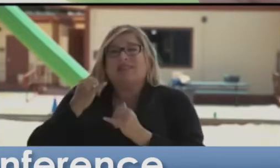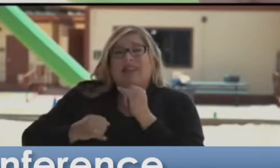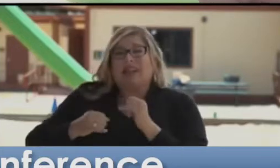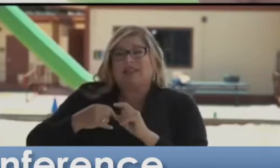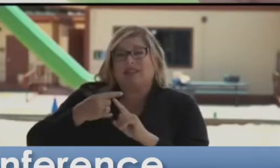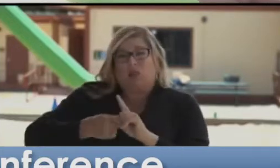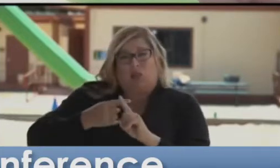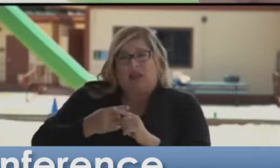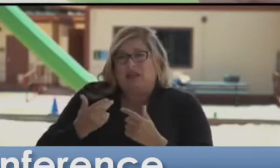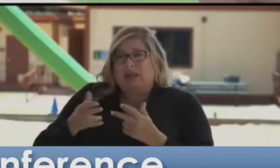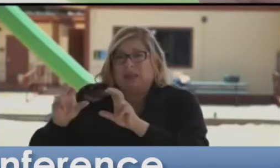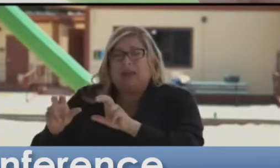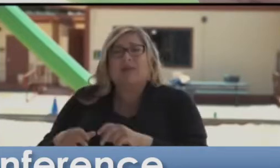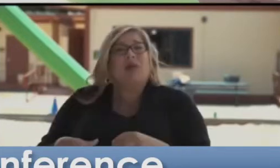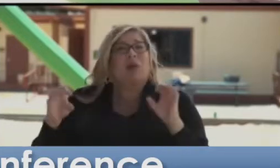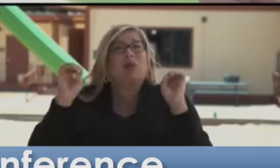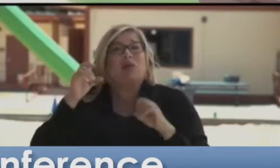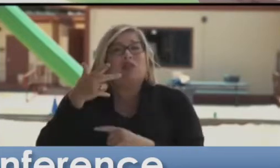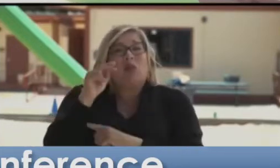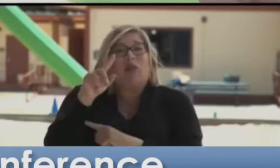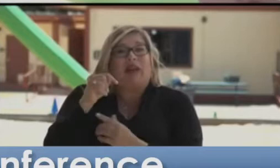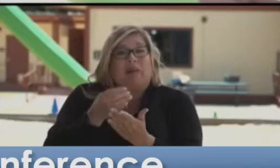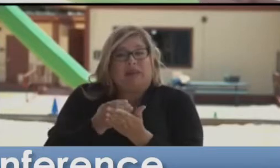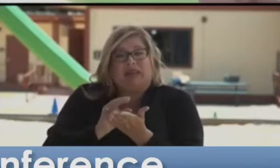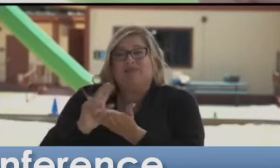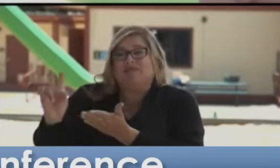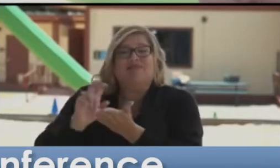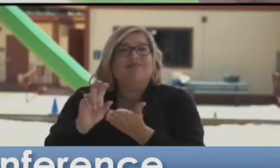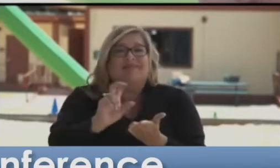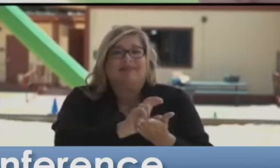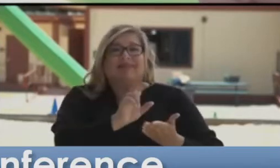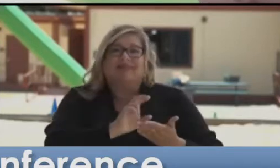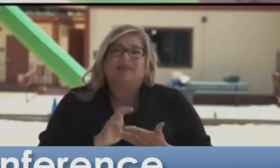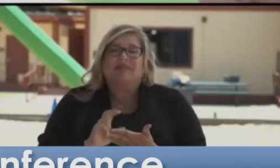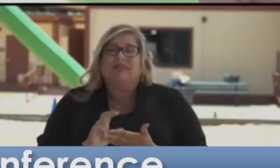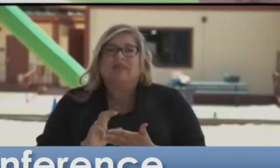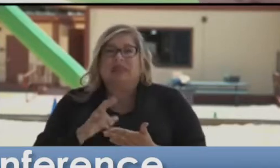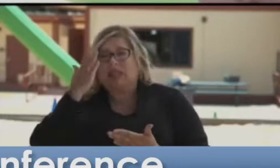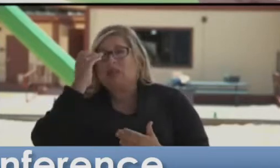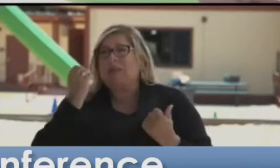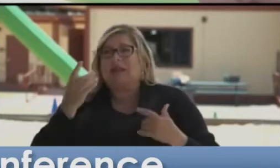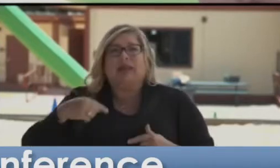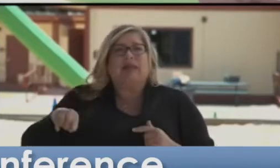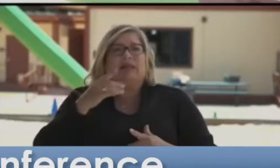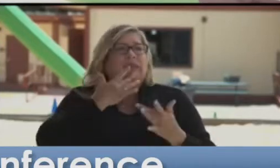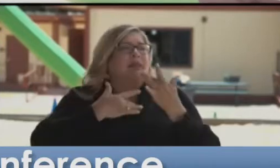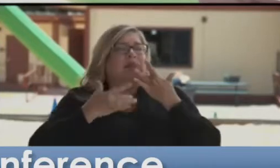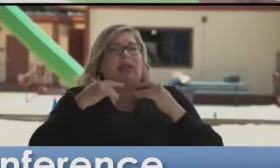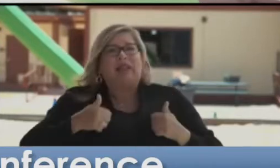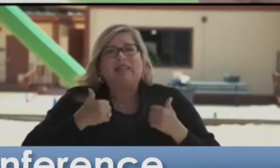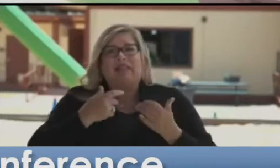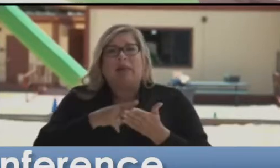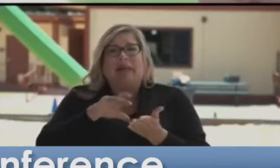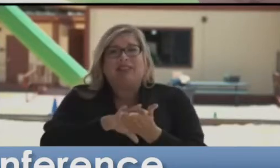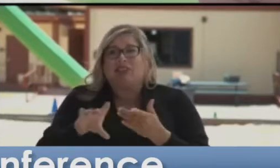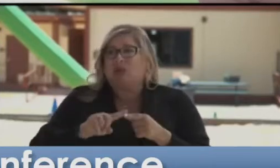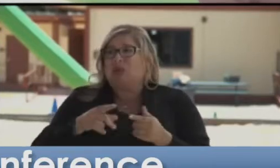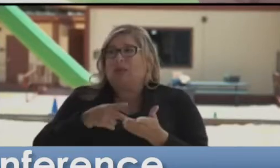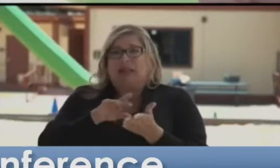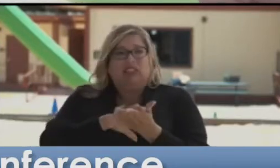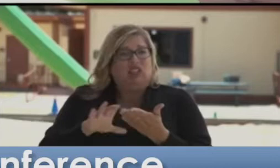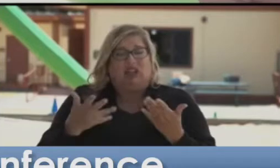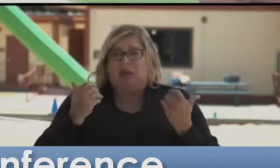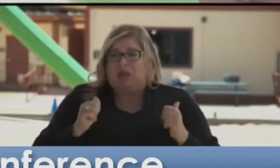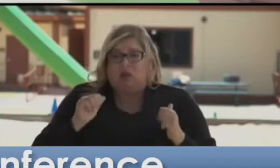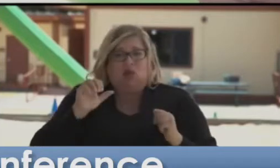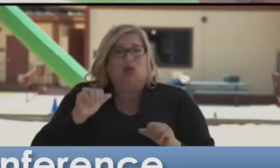emergency grants to millions of Californians that are one paycheck away from ending up on the streets and sidewalks.